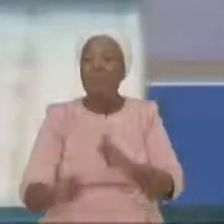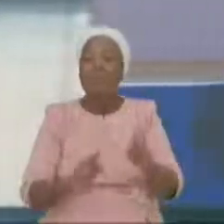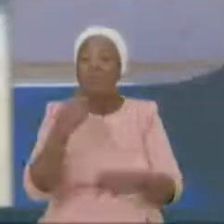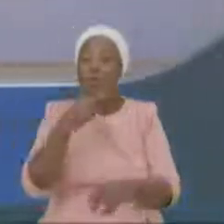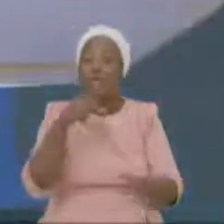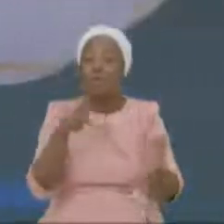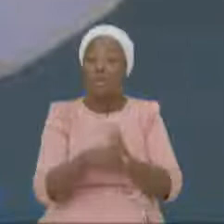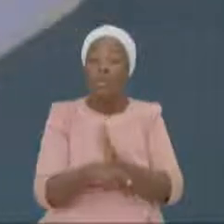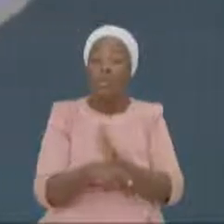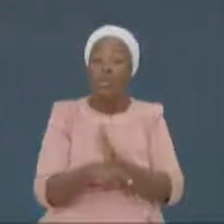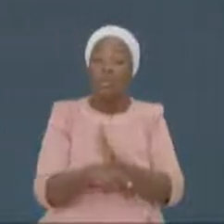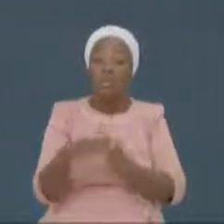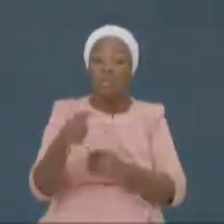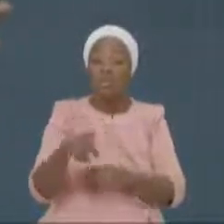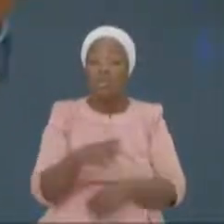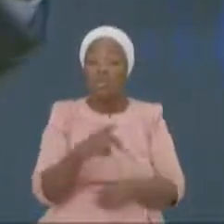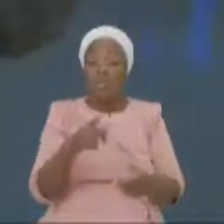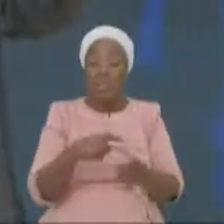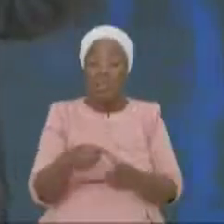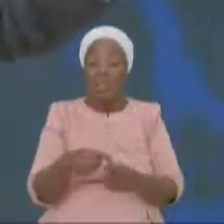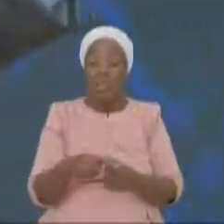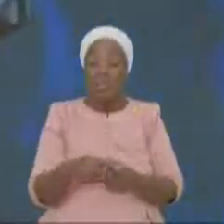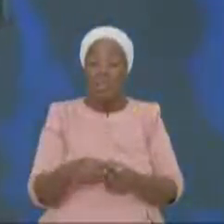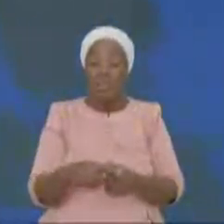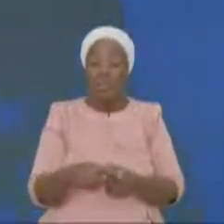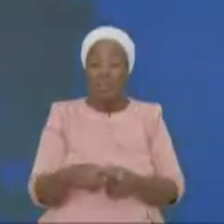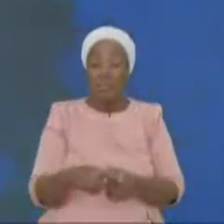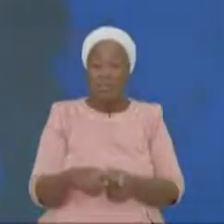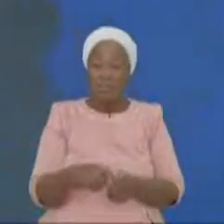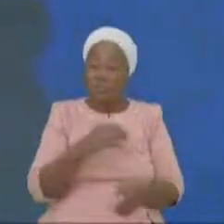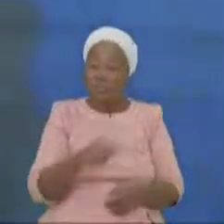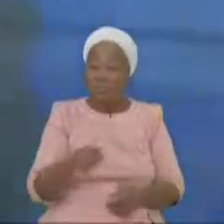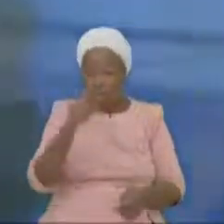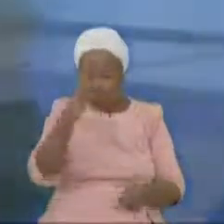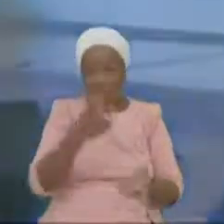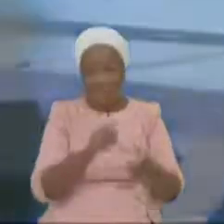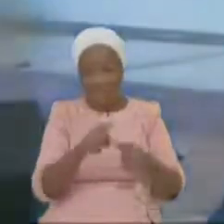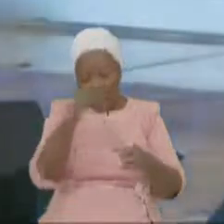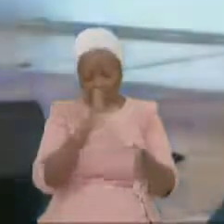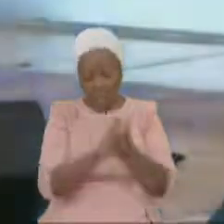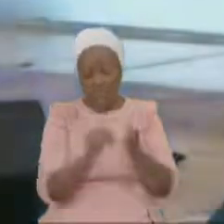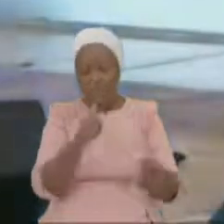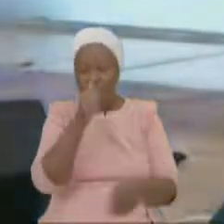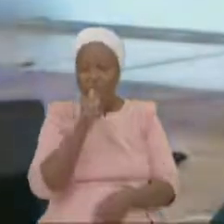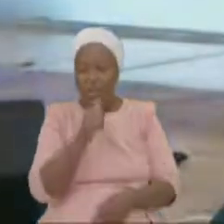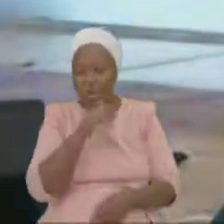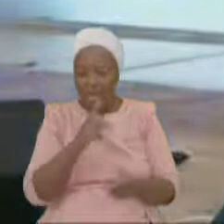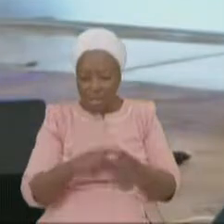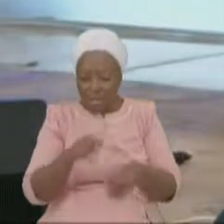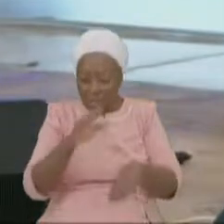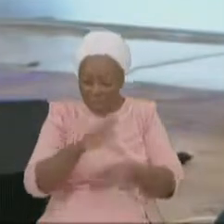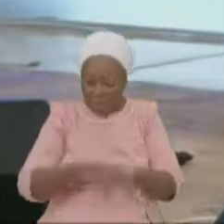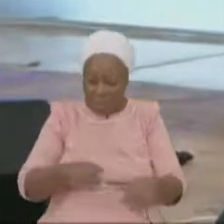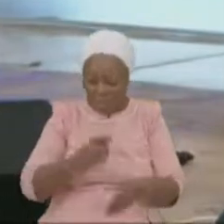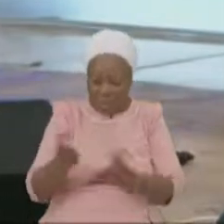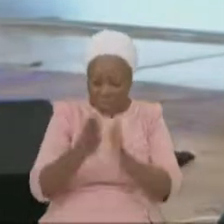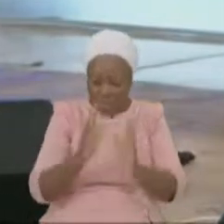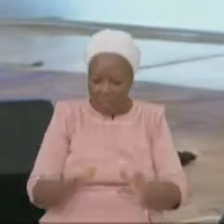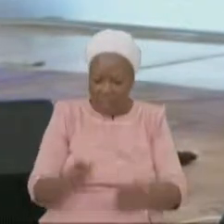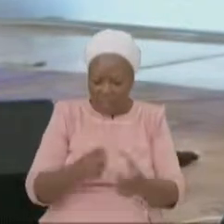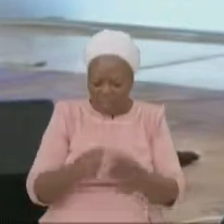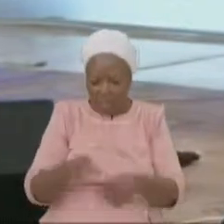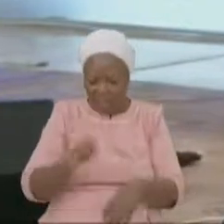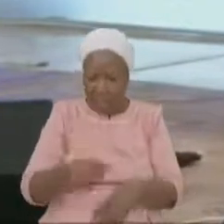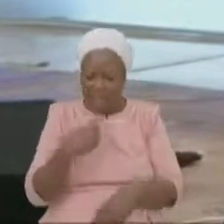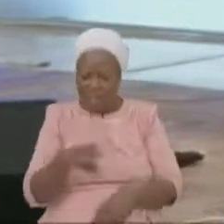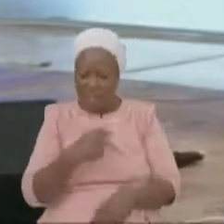keep their belief private, and they can tell their servants, they can